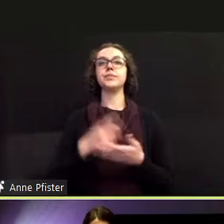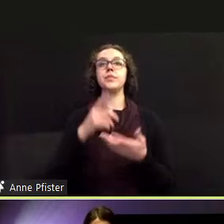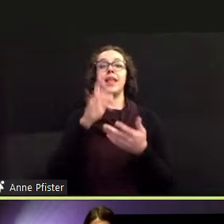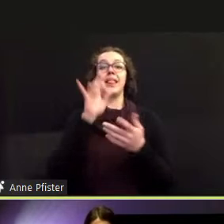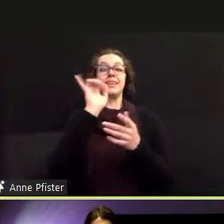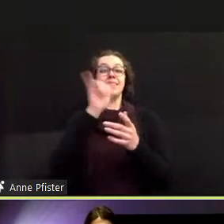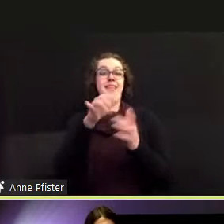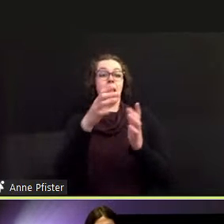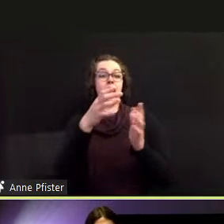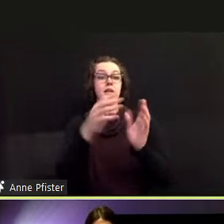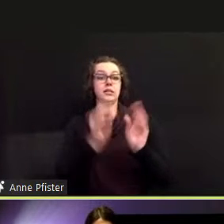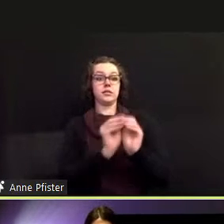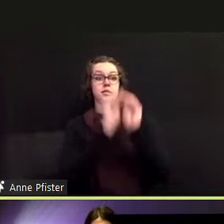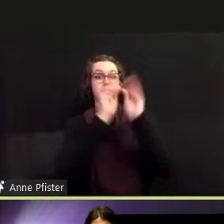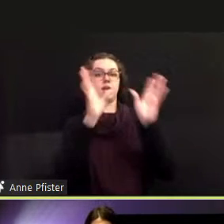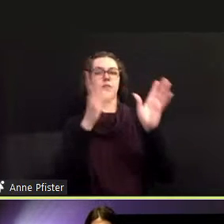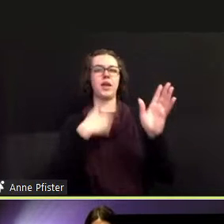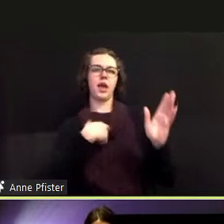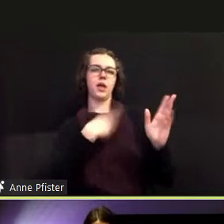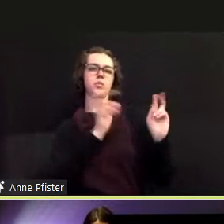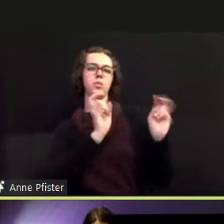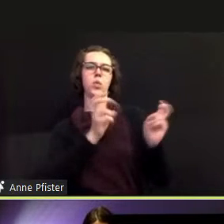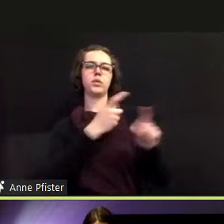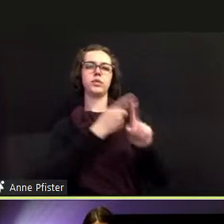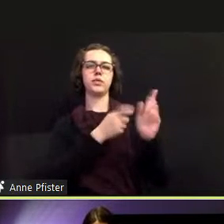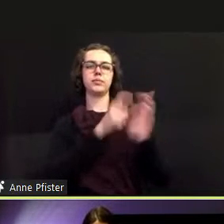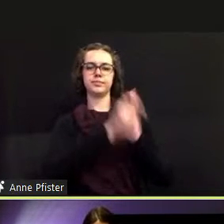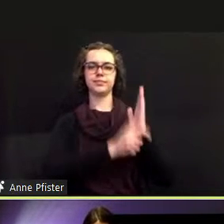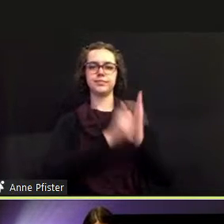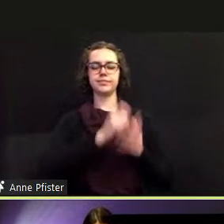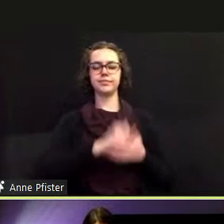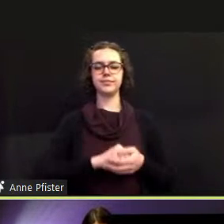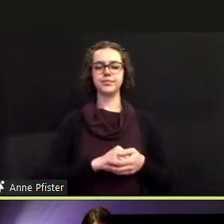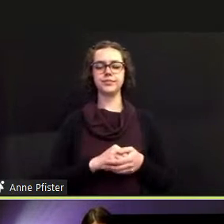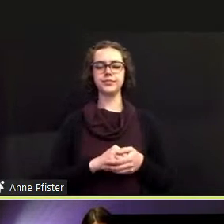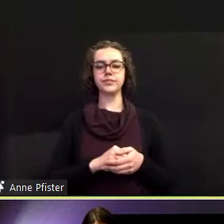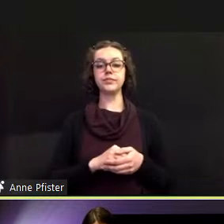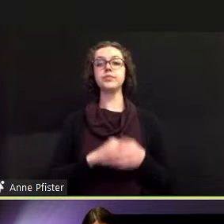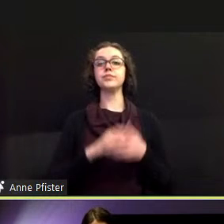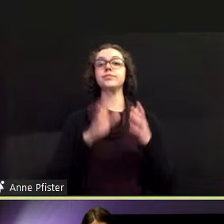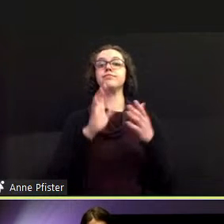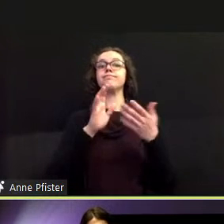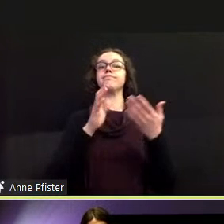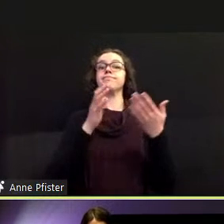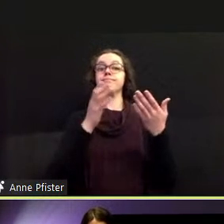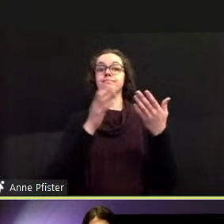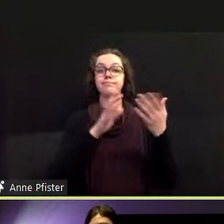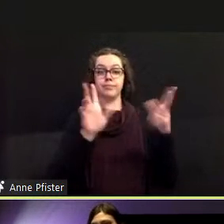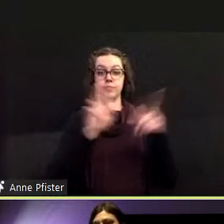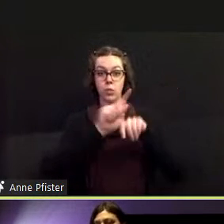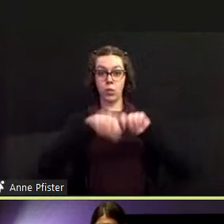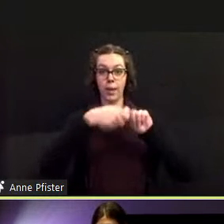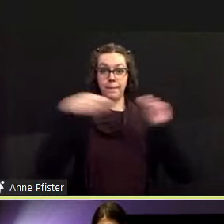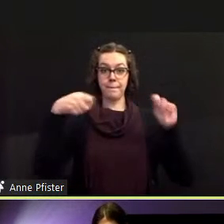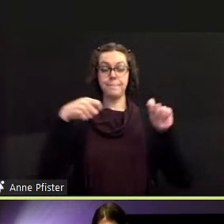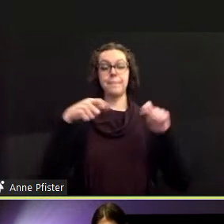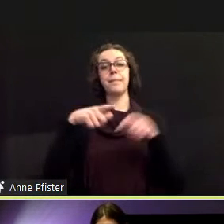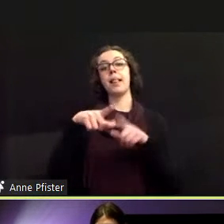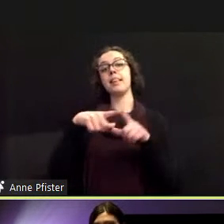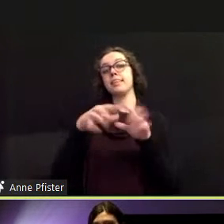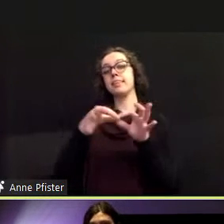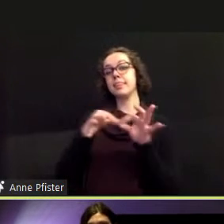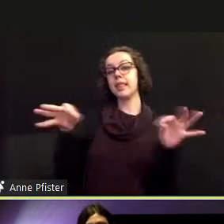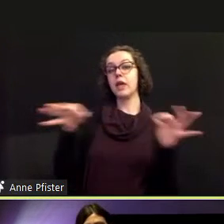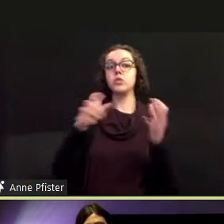this characterization, I'm again quoting from de Mulder et al. So to conclude, the language socialization literature in